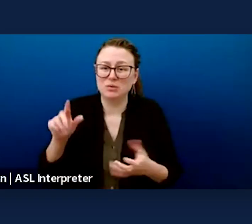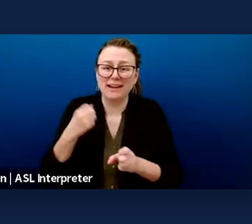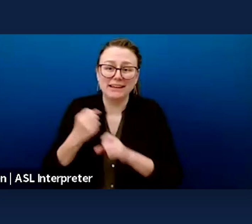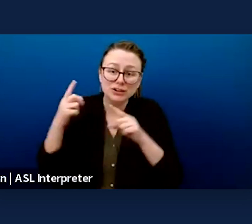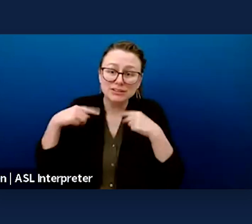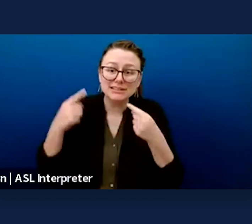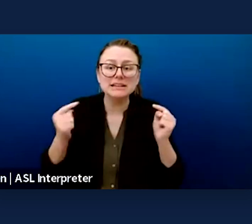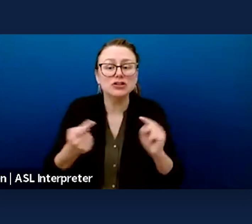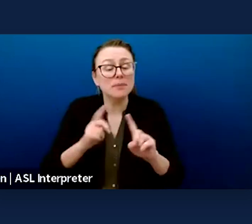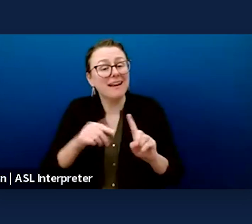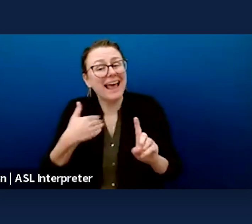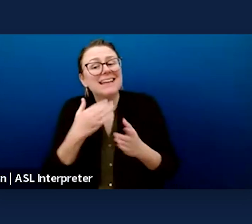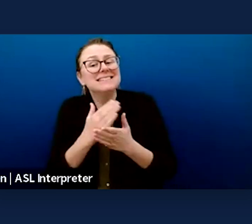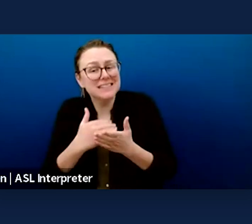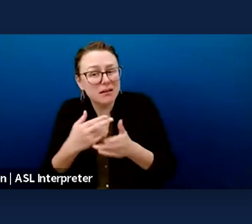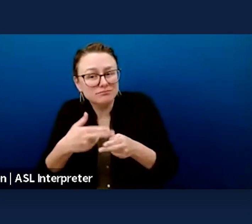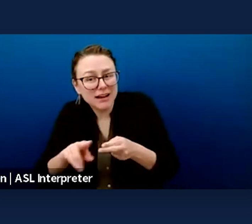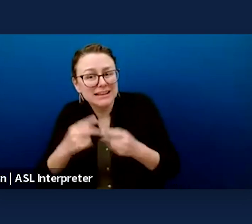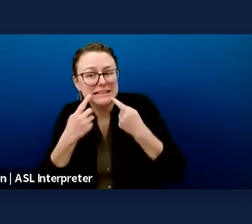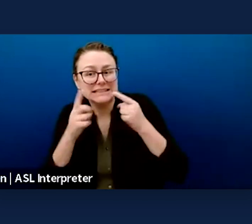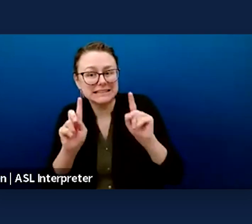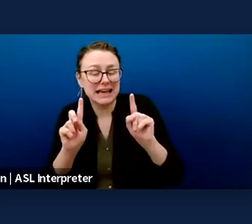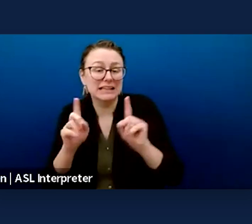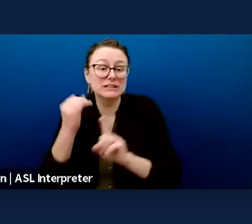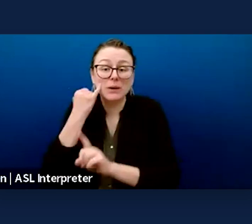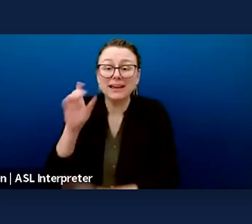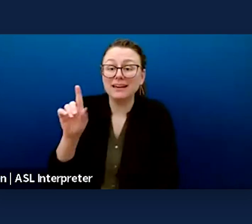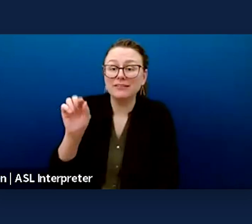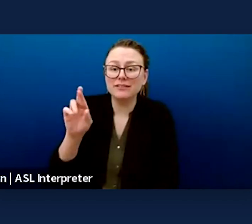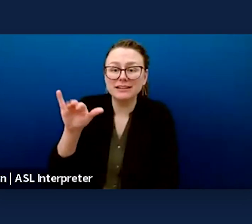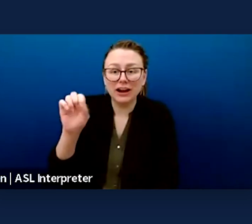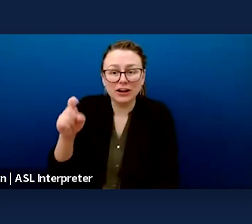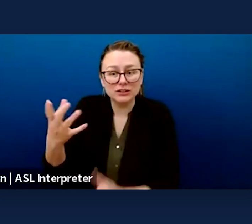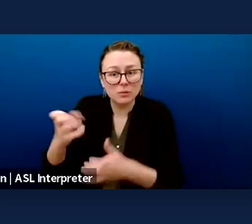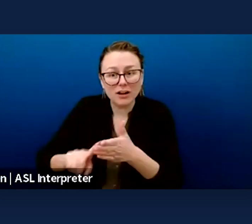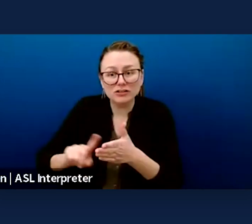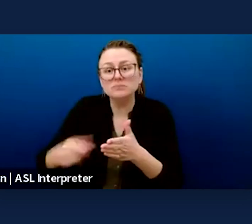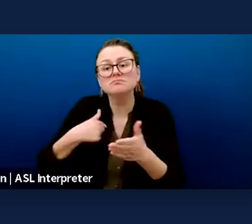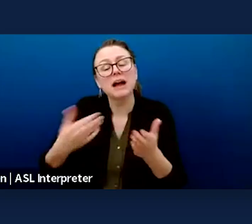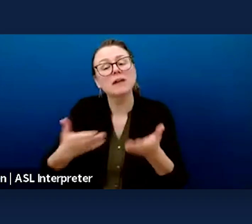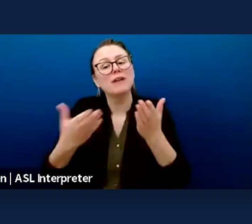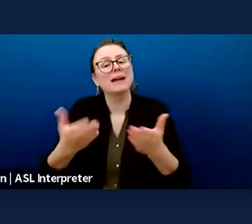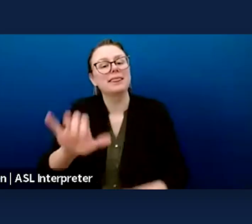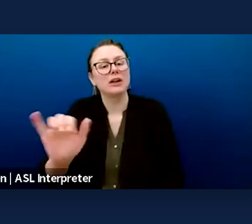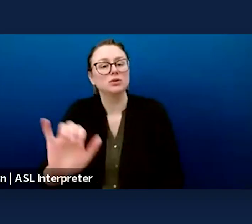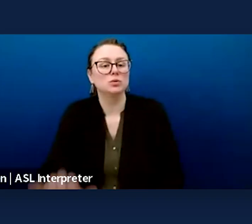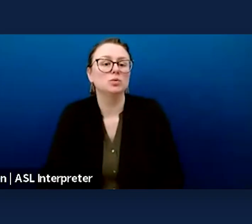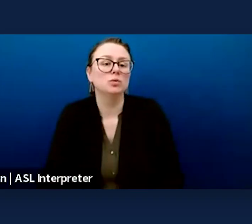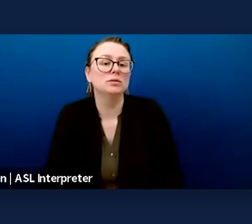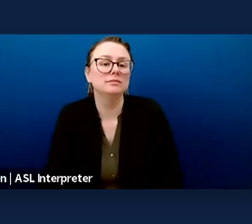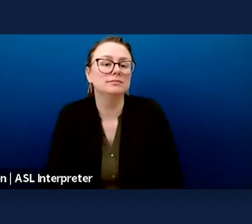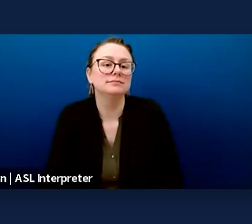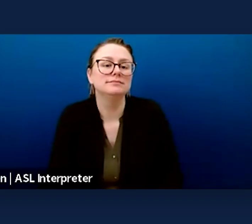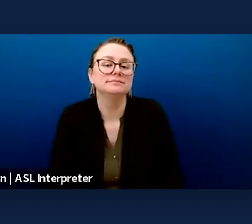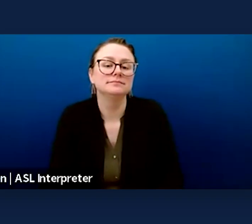have success with that, so that if Darius wanted to look into that, I'd definitely recommend looking into